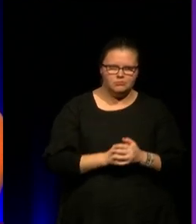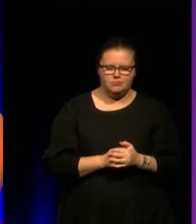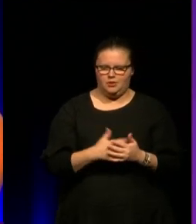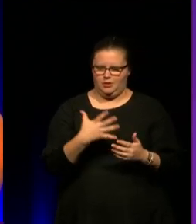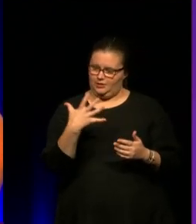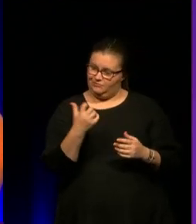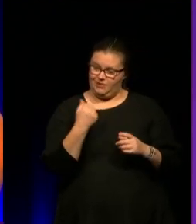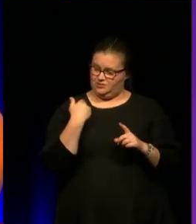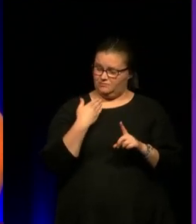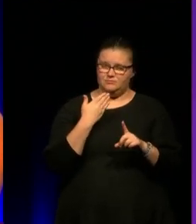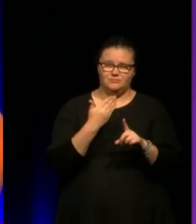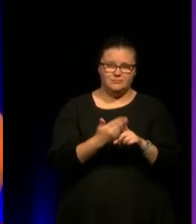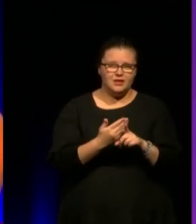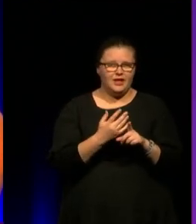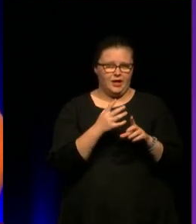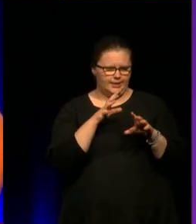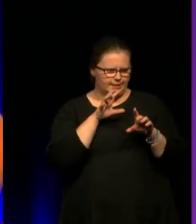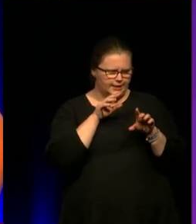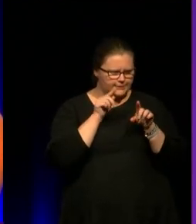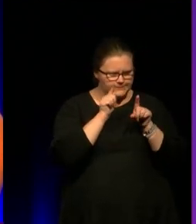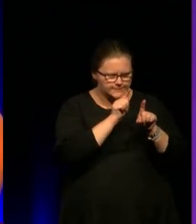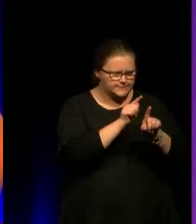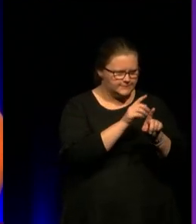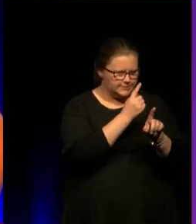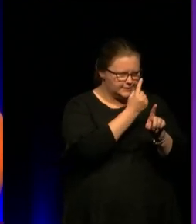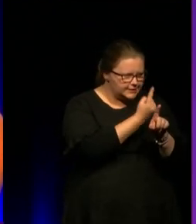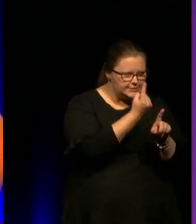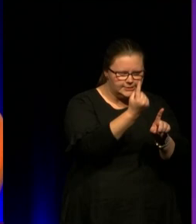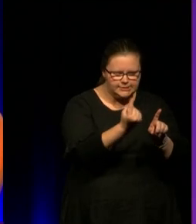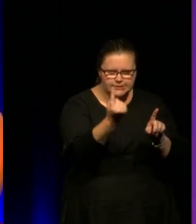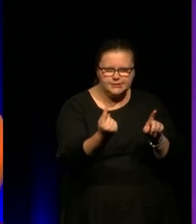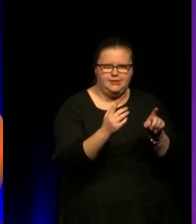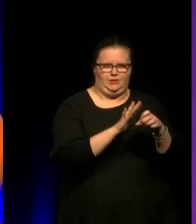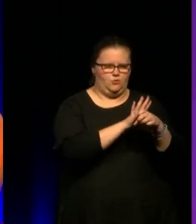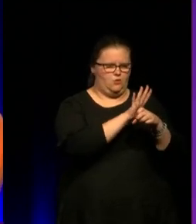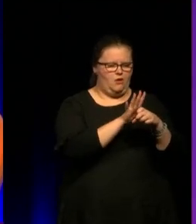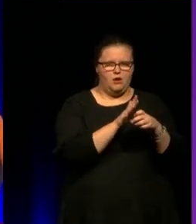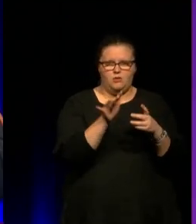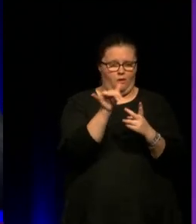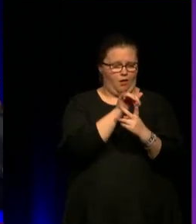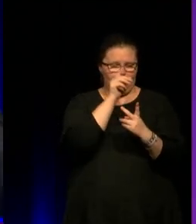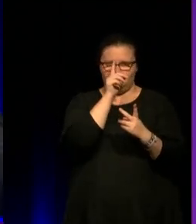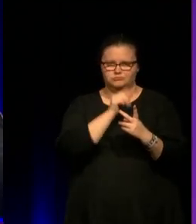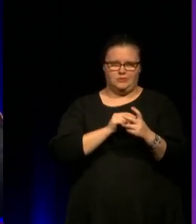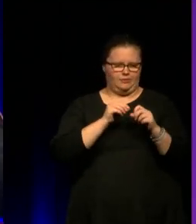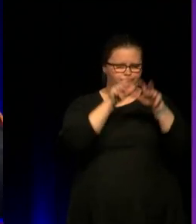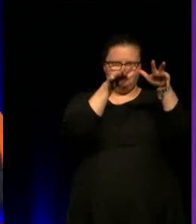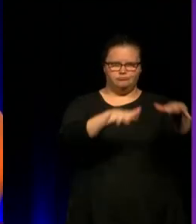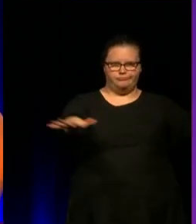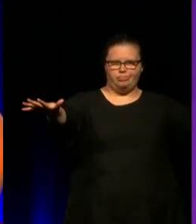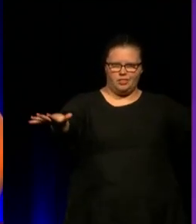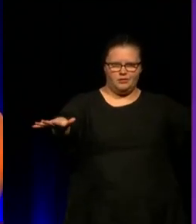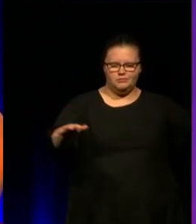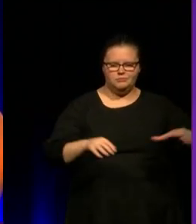We have had to this point chase every single one, because it's either you either just let it go wild and